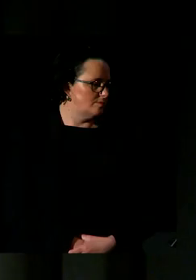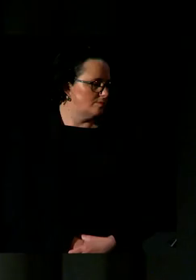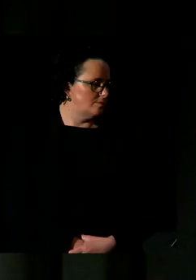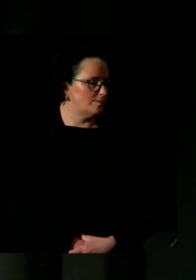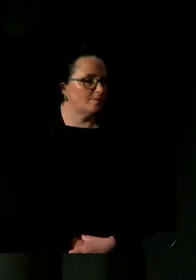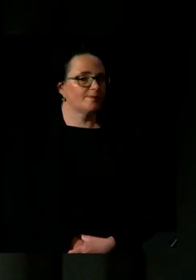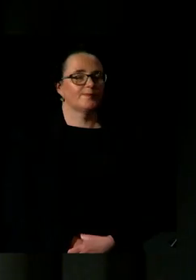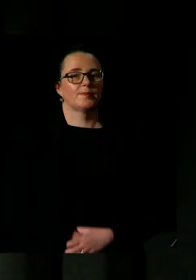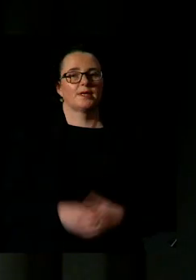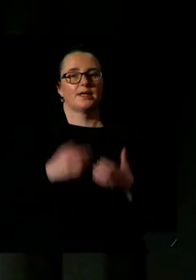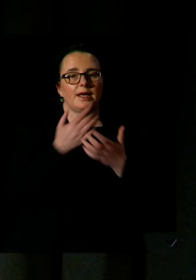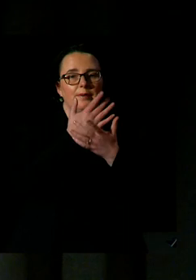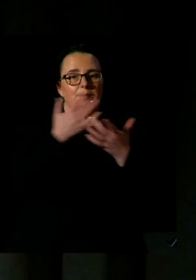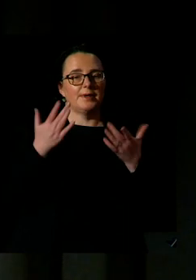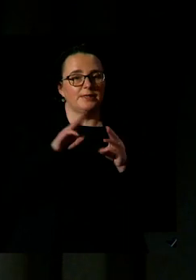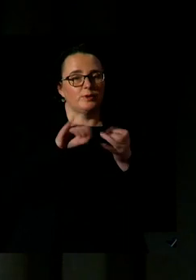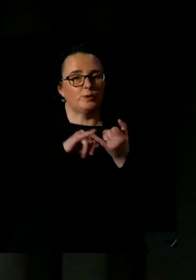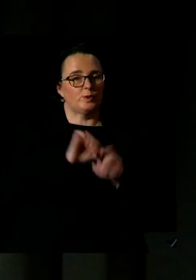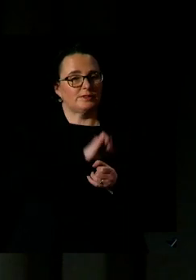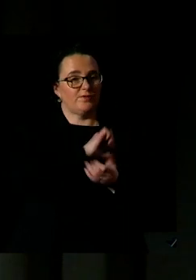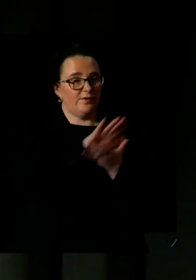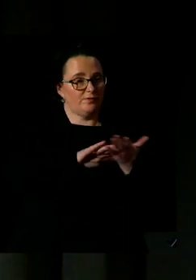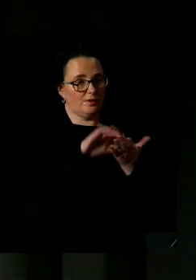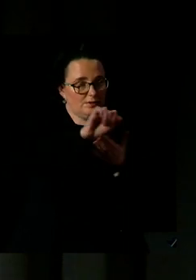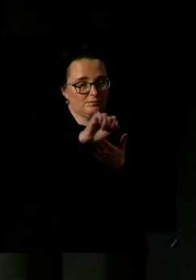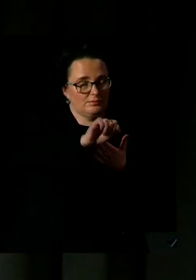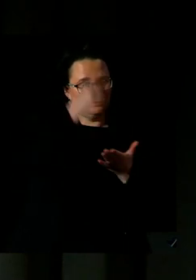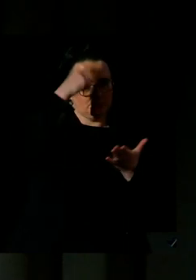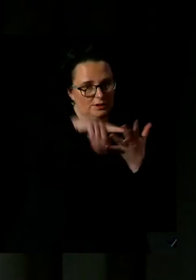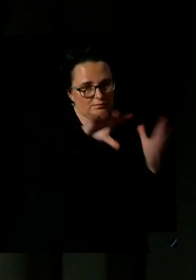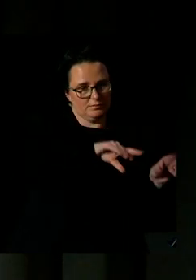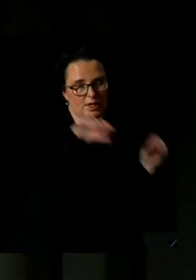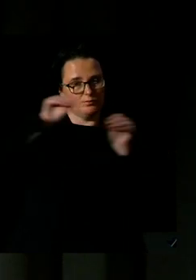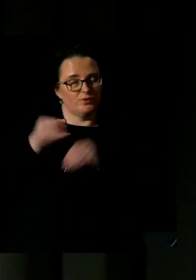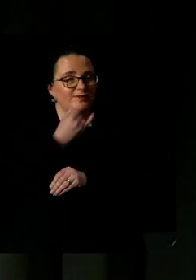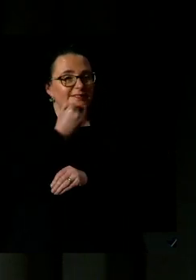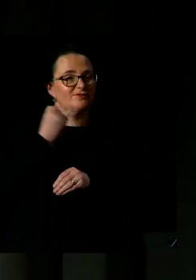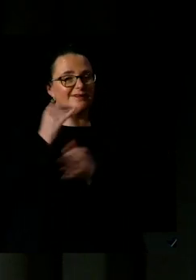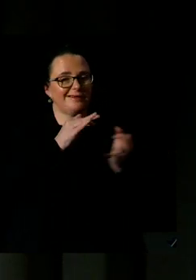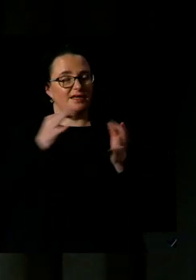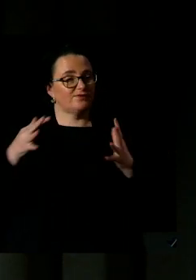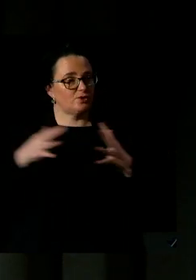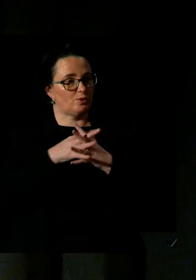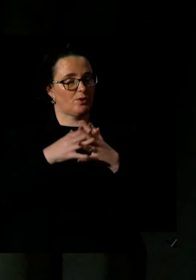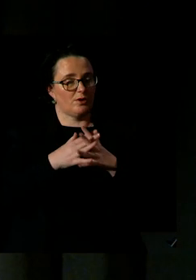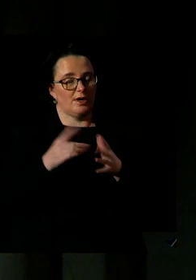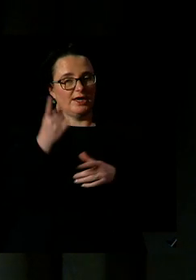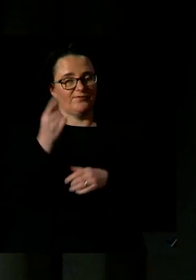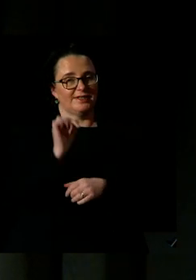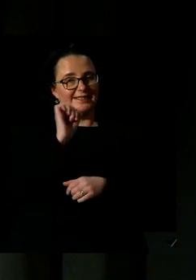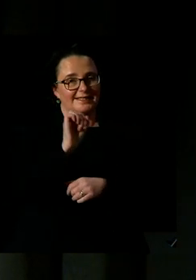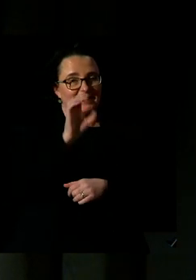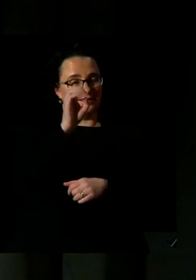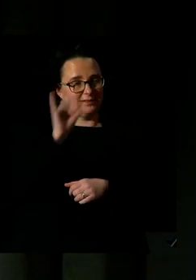A great number of Holocaust survivors made their homes in Israel after the war. I invite His Excellency, Mr.